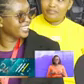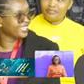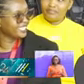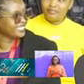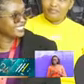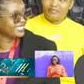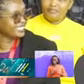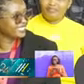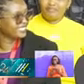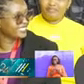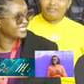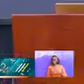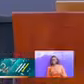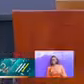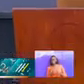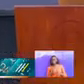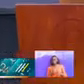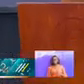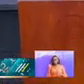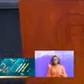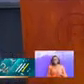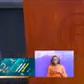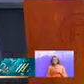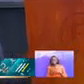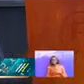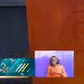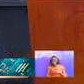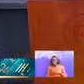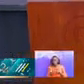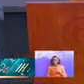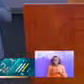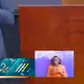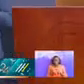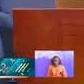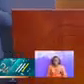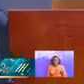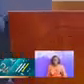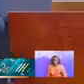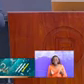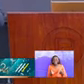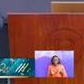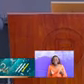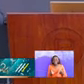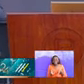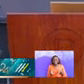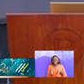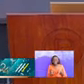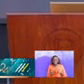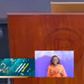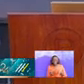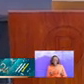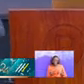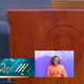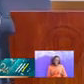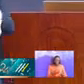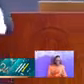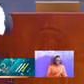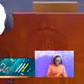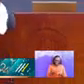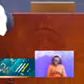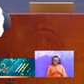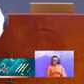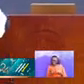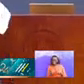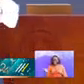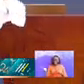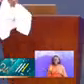am then I look at it and I'm like it has always been here how comes and I've even marked it in red blue and green how comes I've